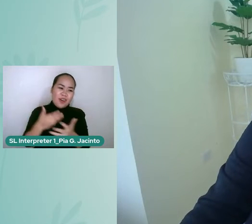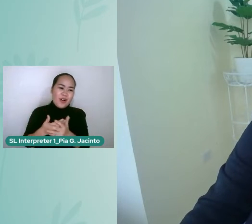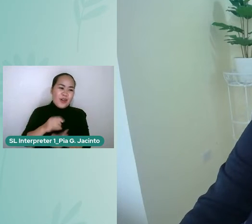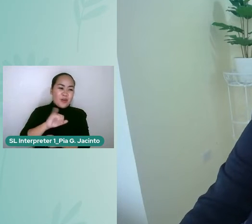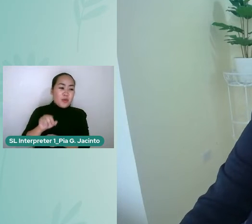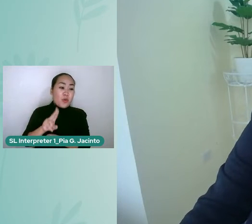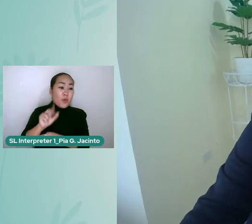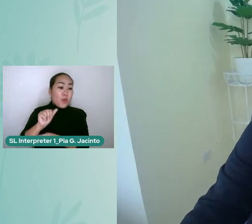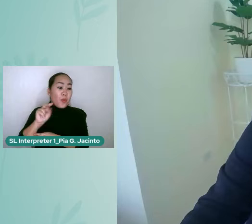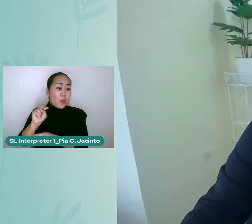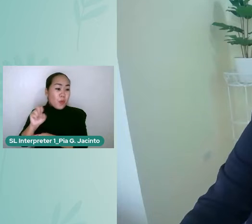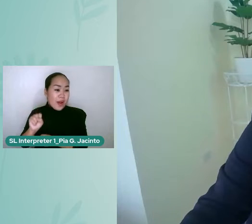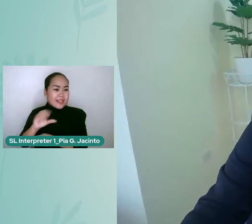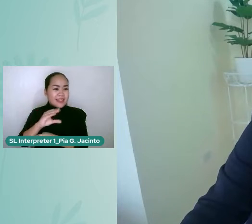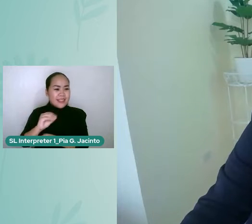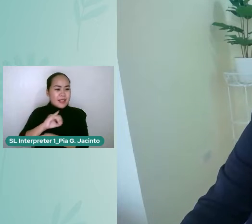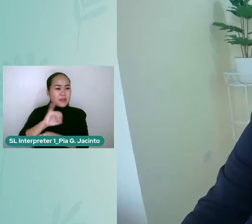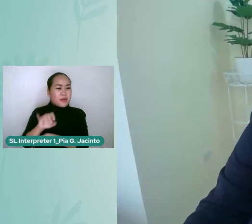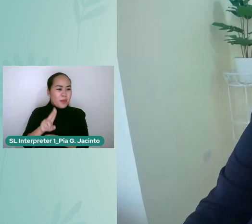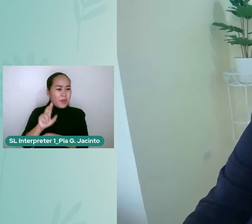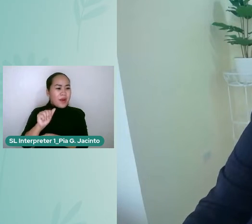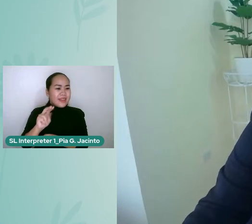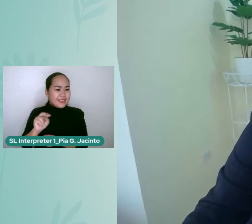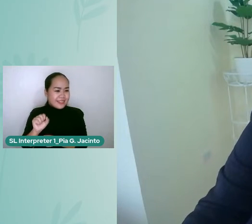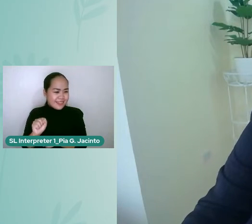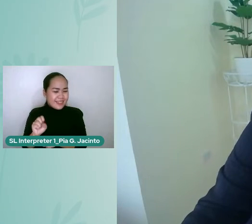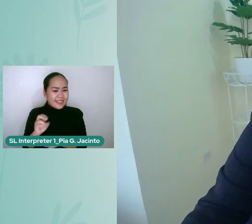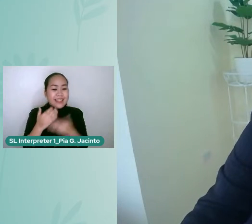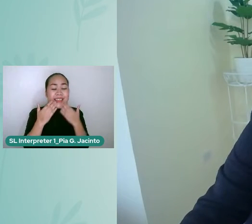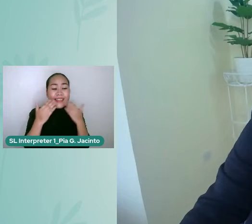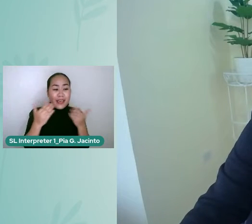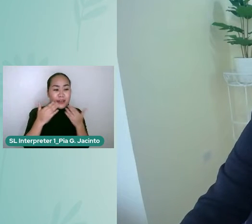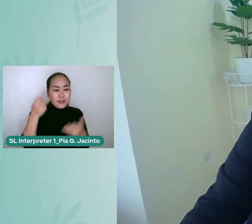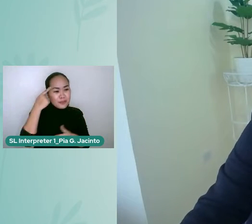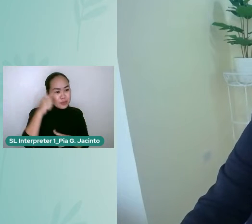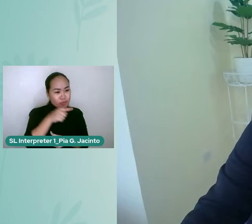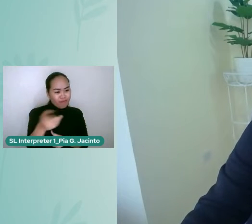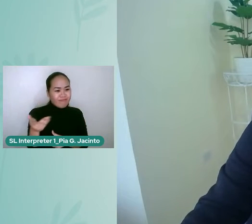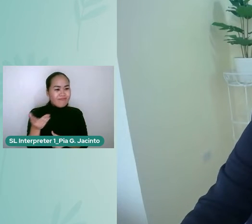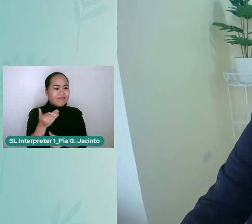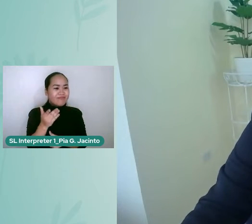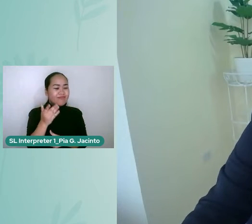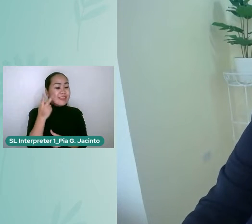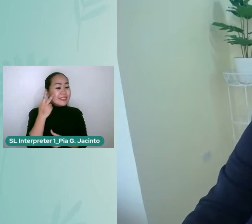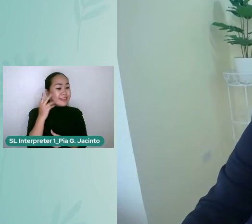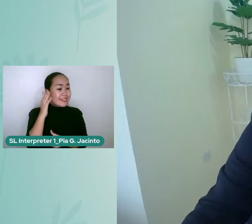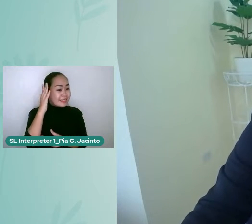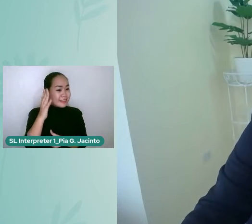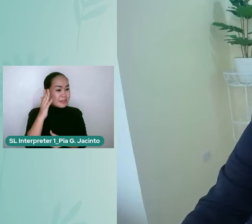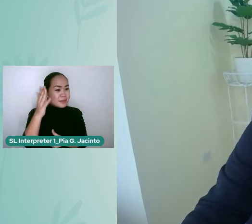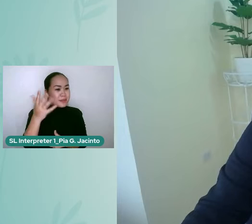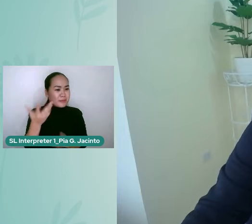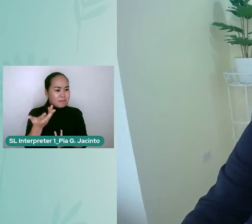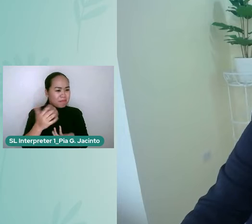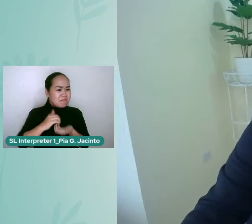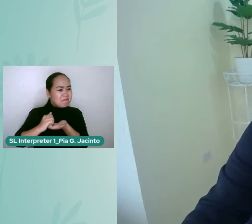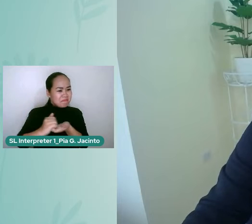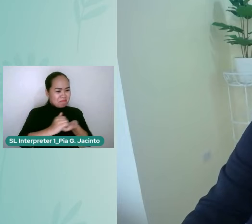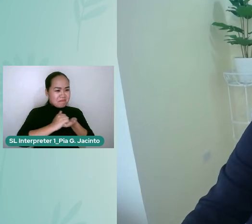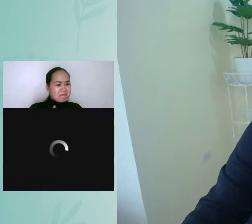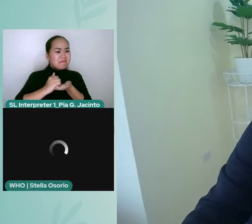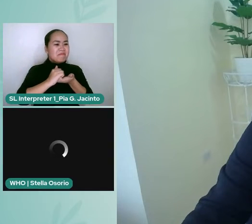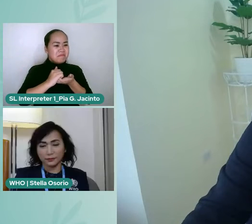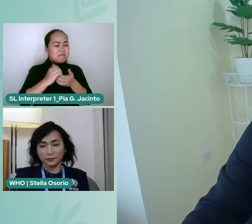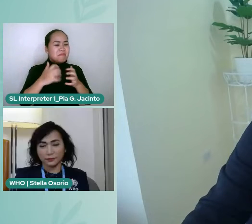onas. Once again, thank you for all of your contribution, and we look forward to working with all of you together towards building